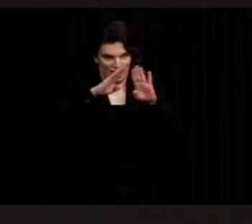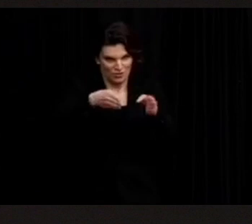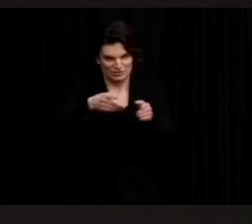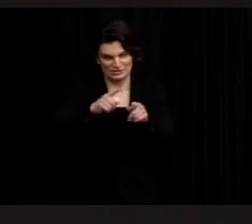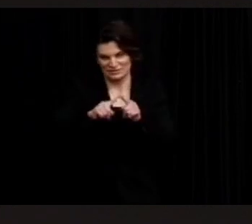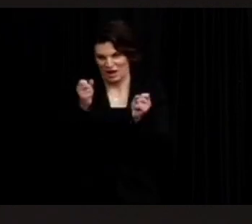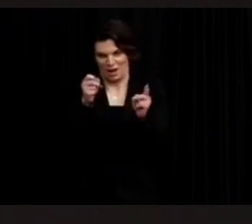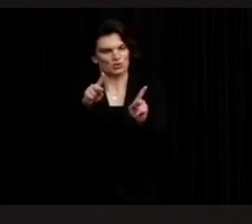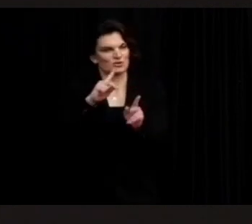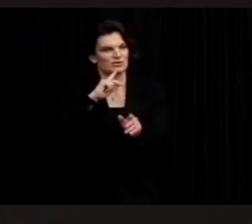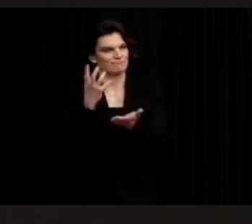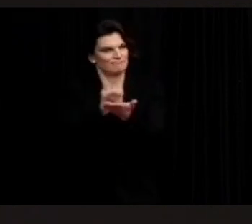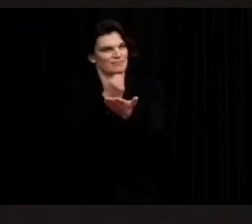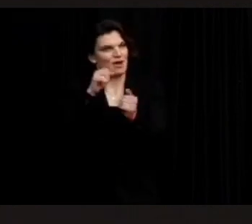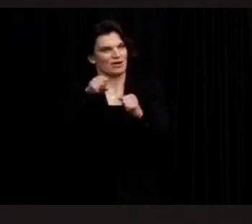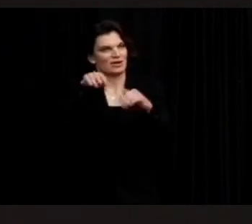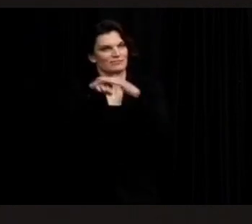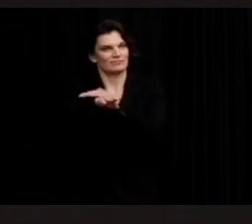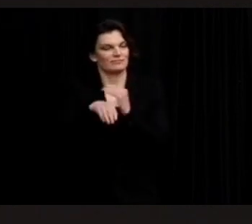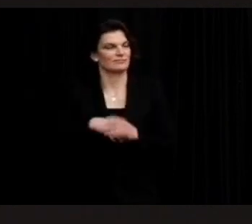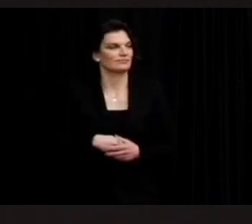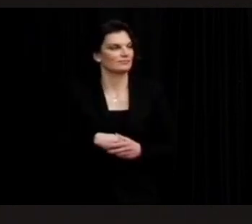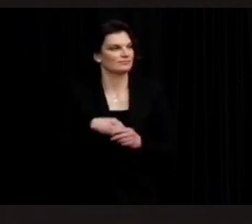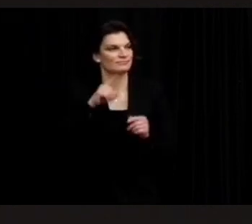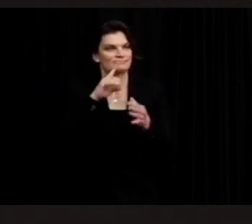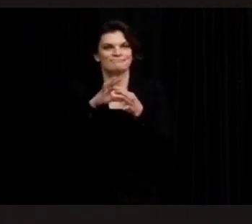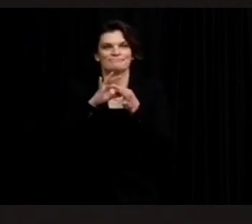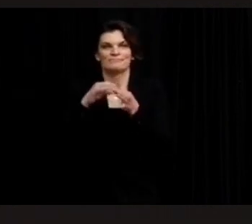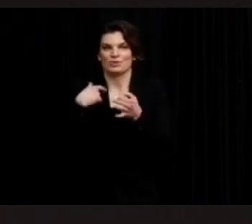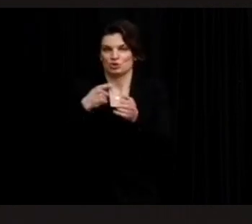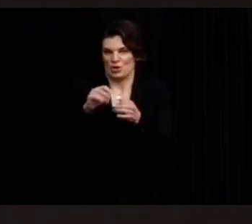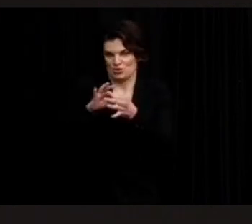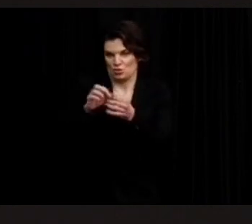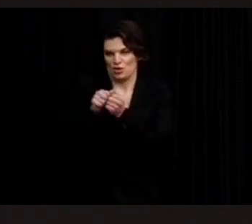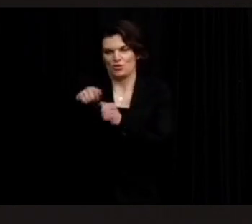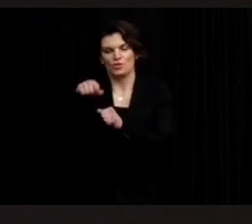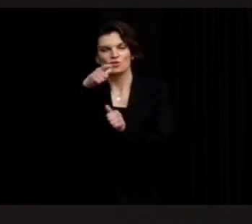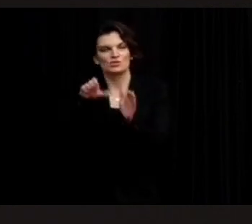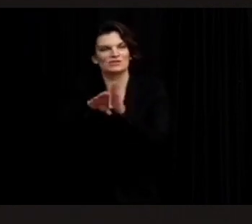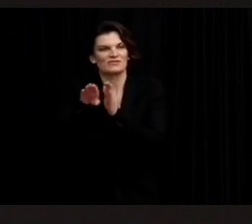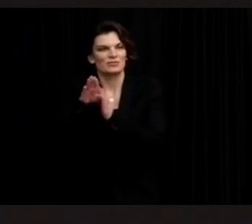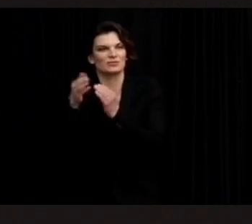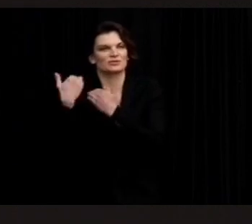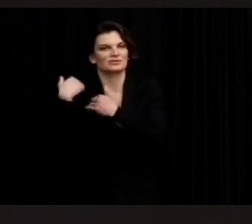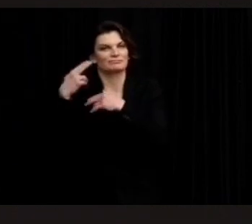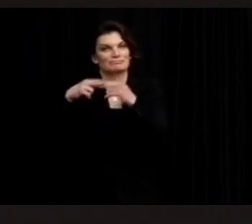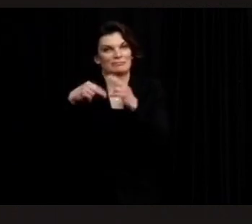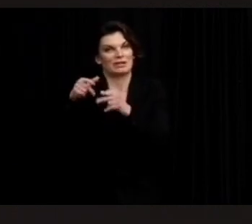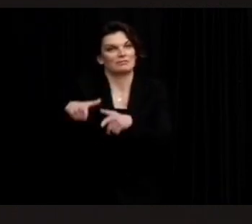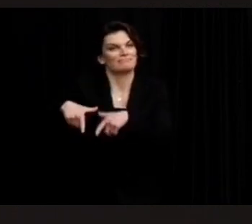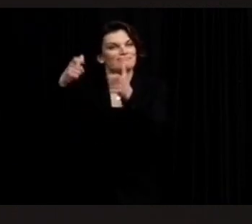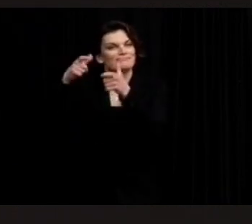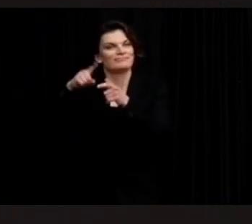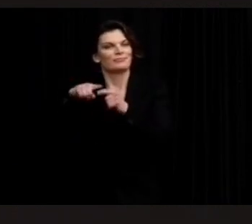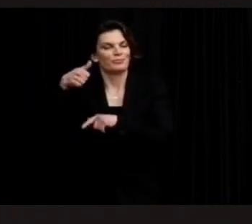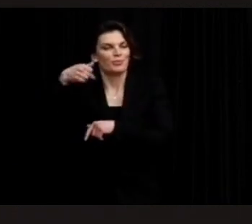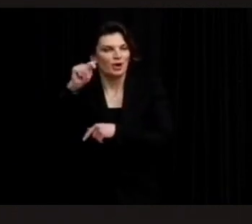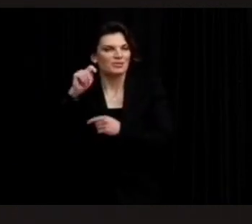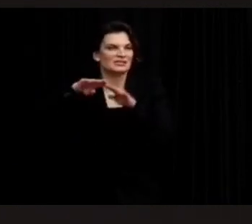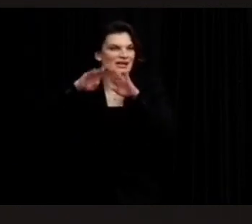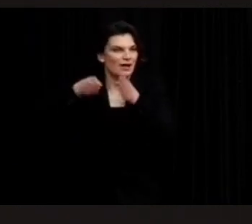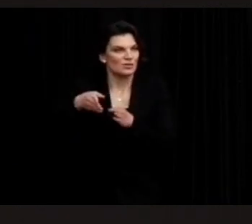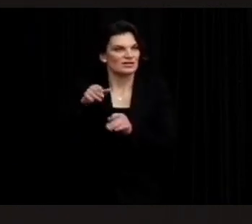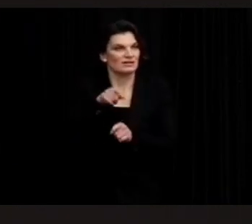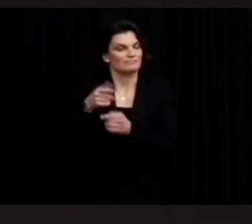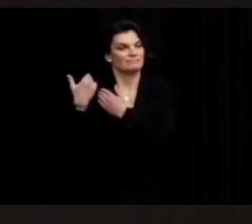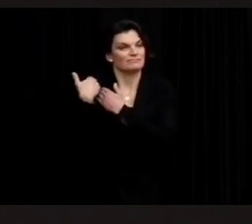maybe building, if we have to get into relationships with developers that create buildings or apartments for these types of